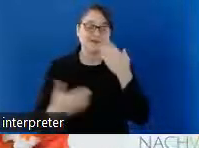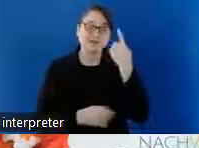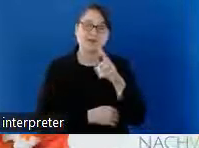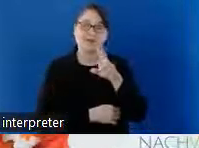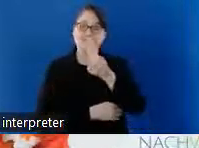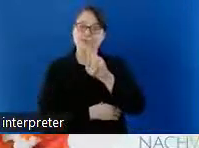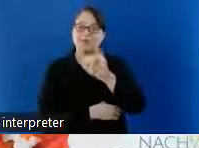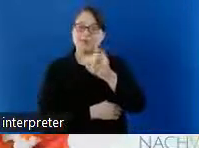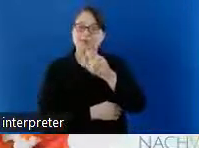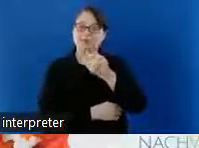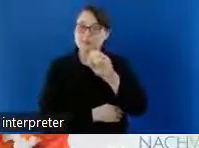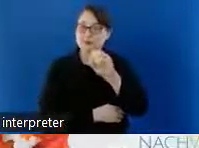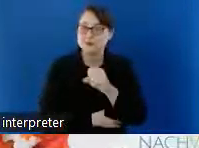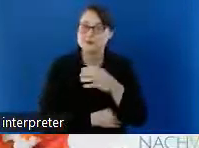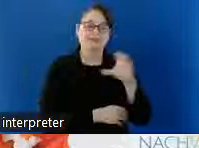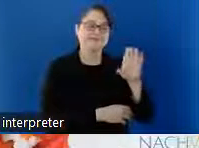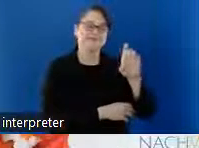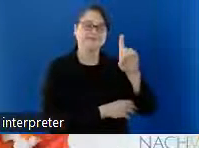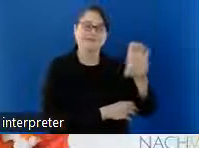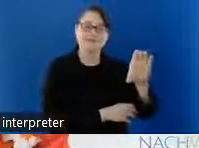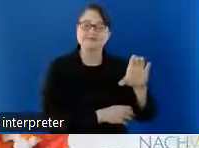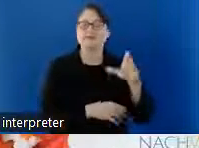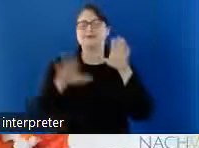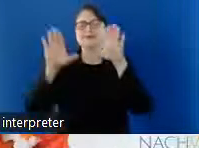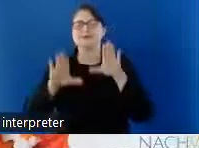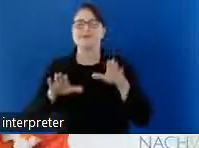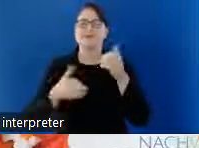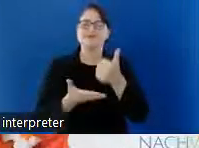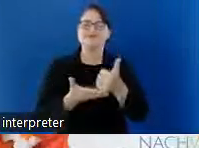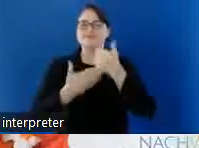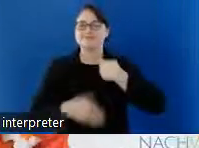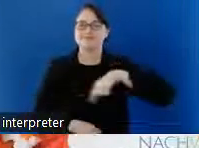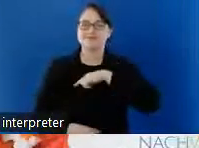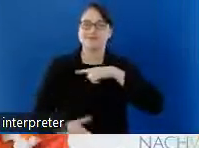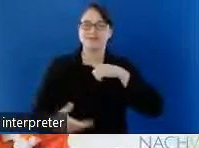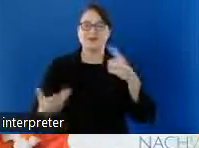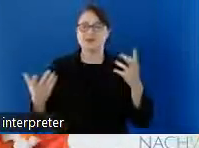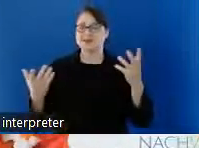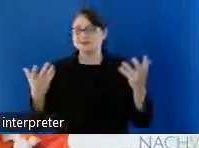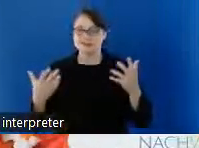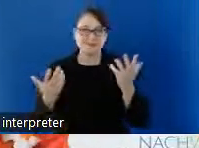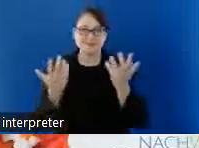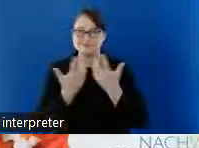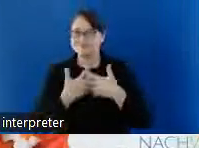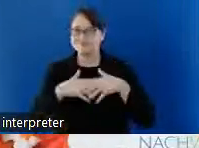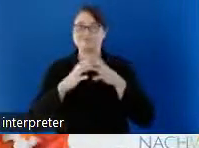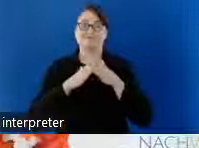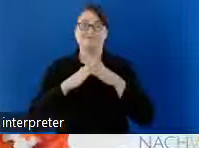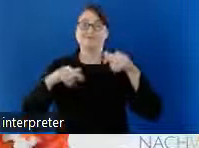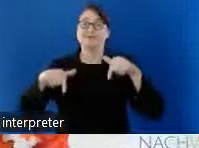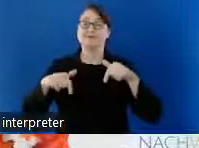CDC for being so wonderful in helping us put together this webinar, town hall for community health workers on